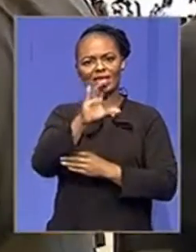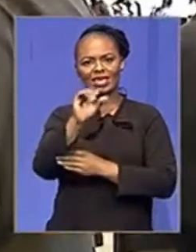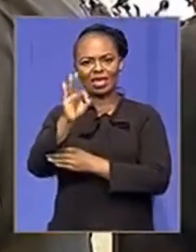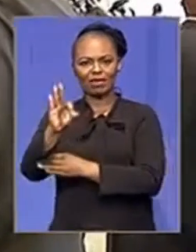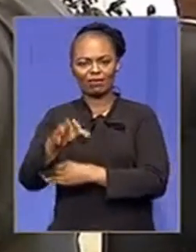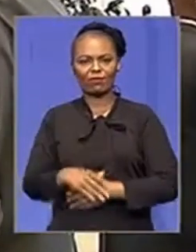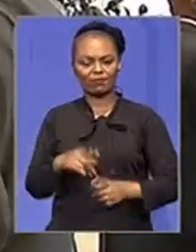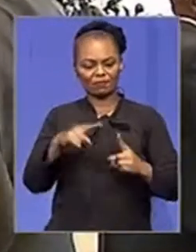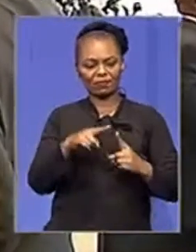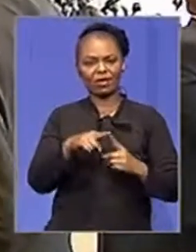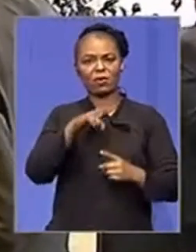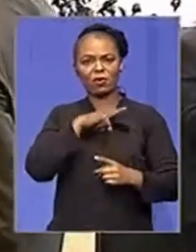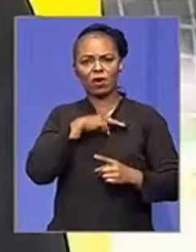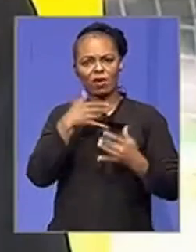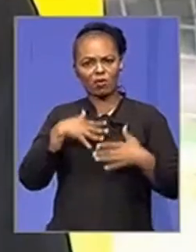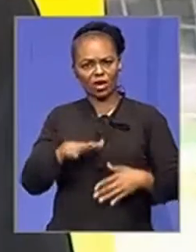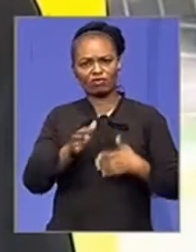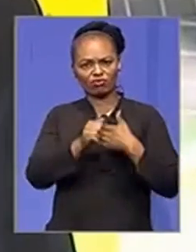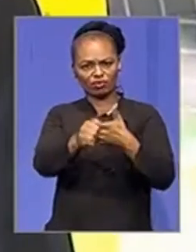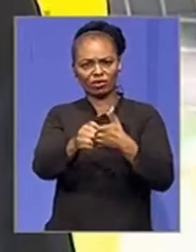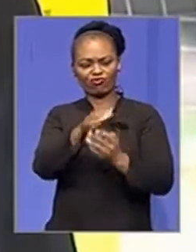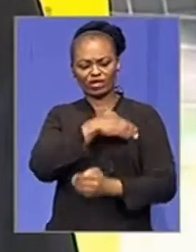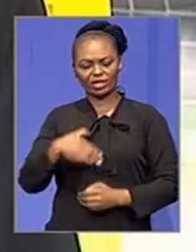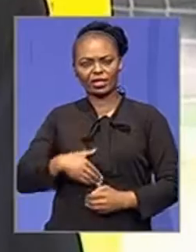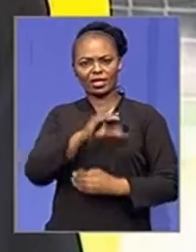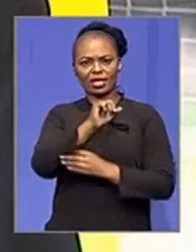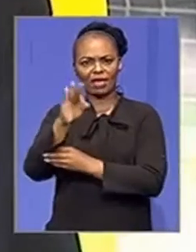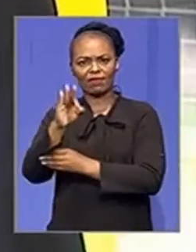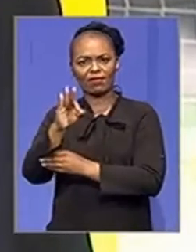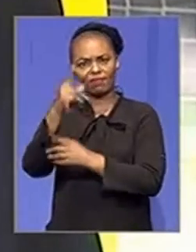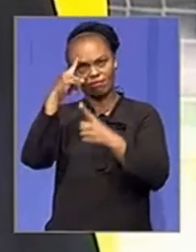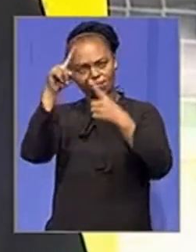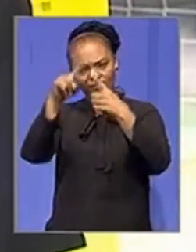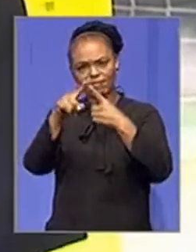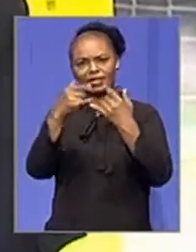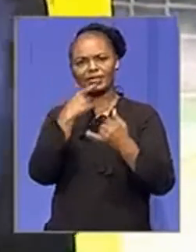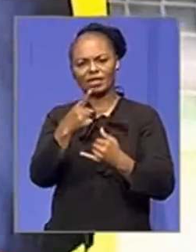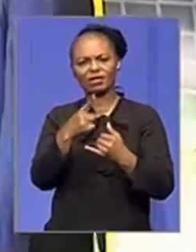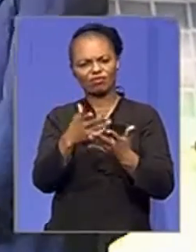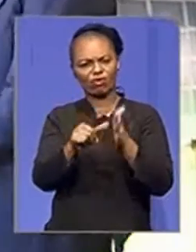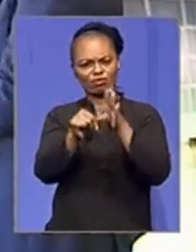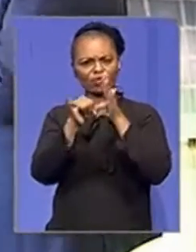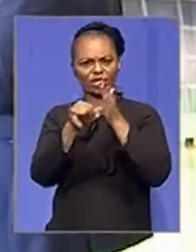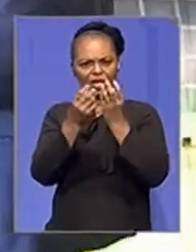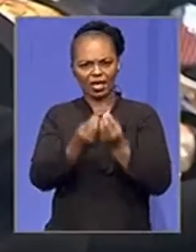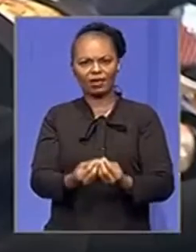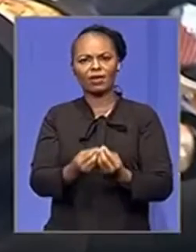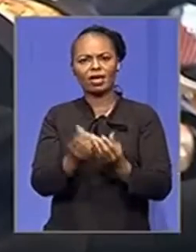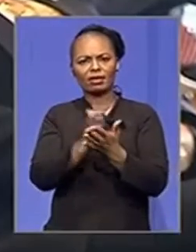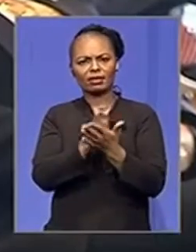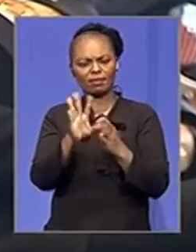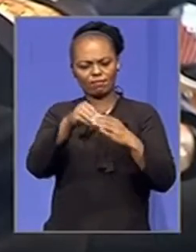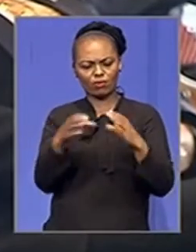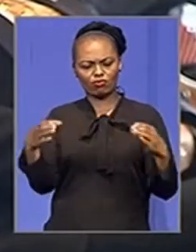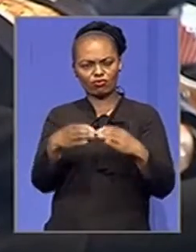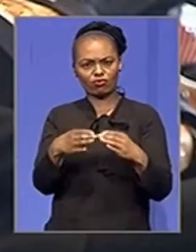nyaka go tsorama setilo se segolo go di feta ka moka kgweleng ya maoto ka kontinenteng le laetša le loile. Gareng ga bao ba beng ba le gona le